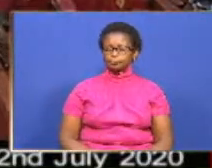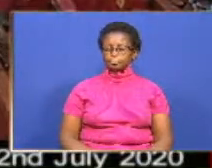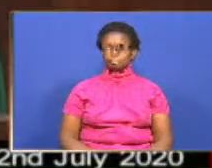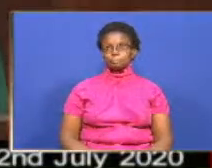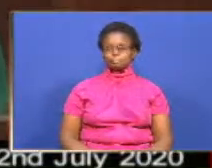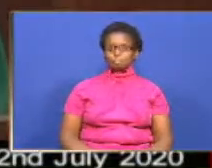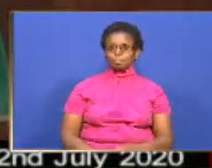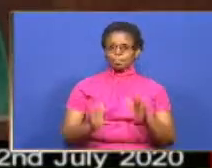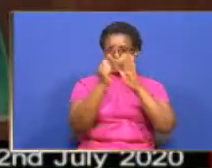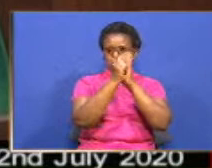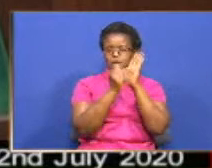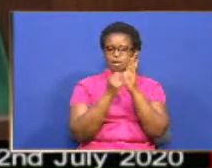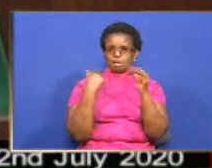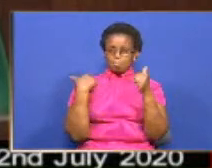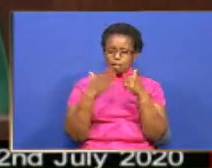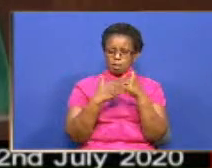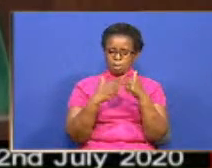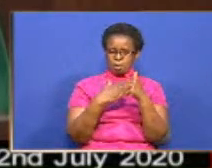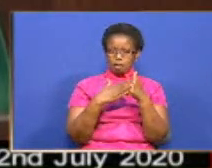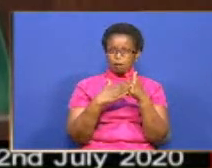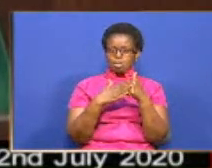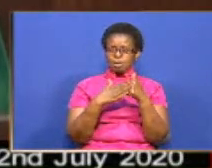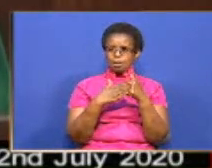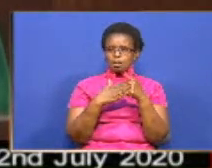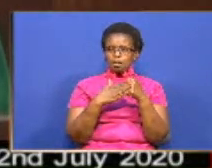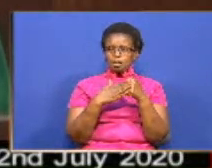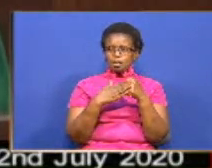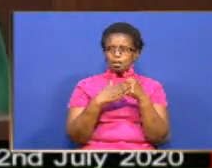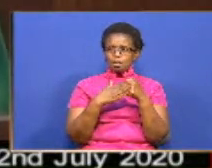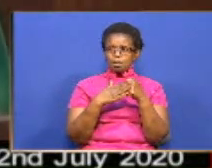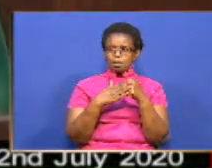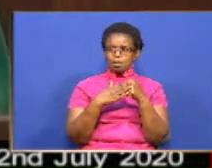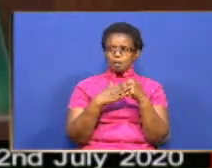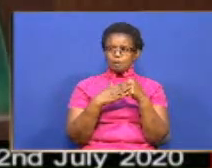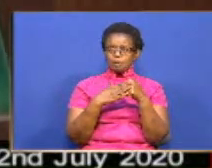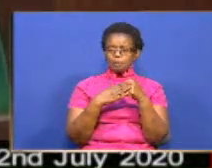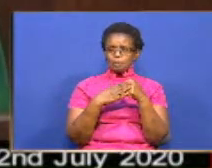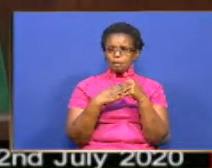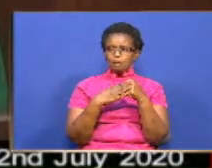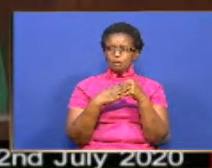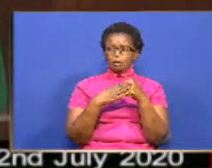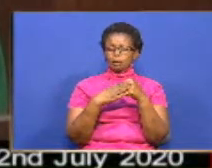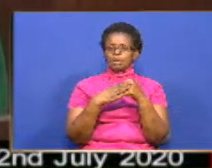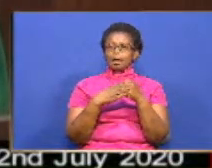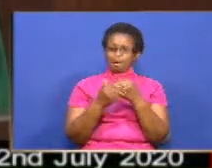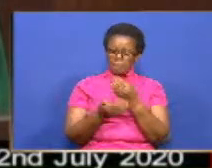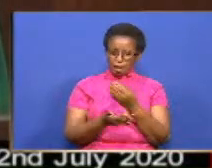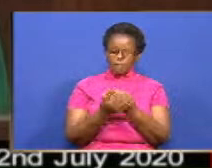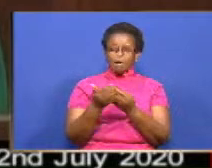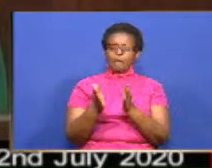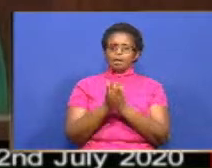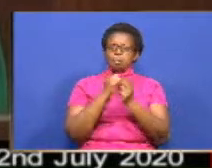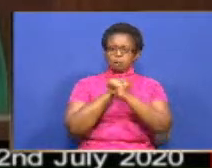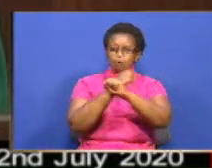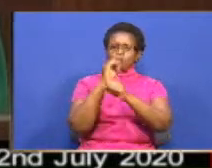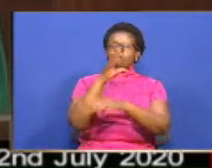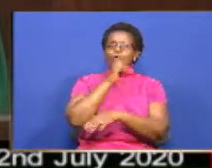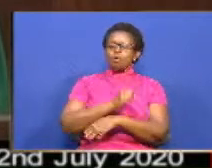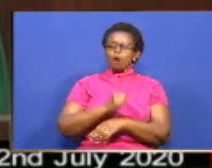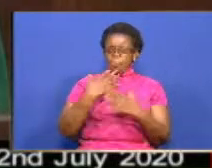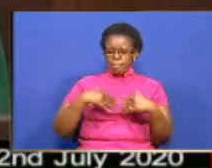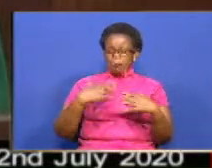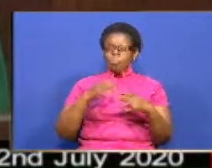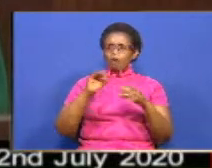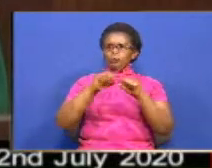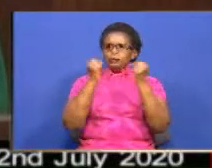Order number 9, the Care and Protection of Older Persons of Society